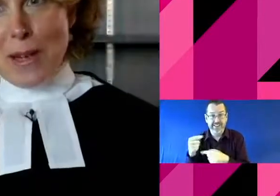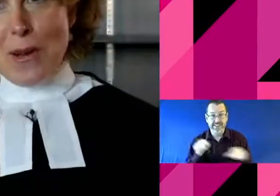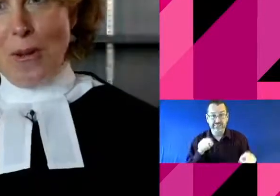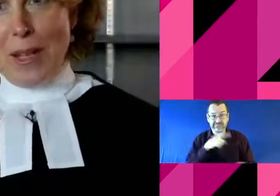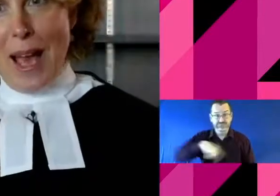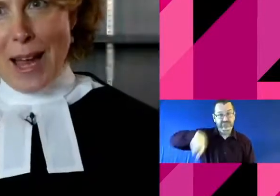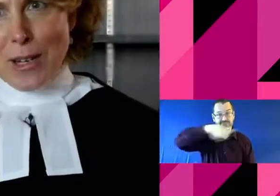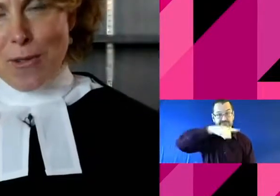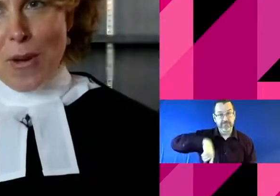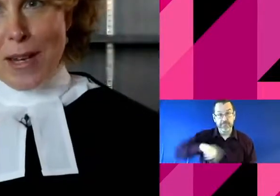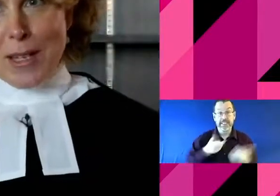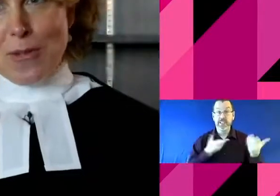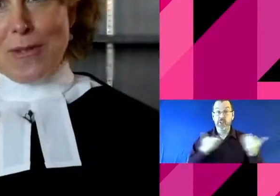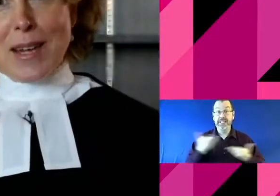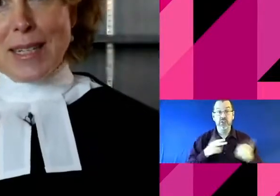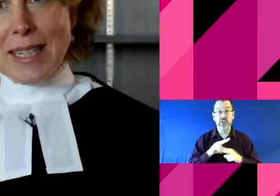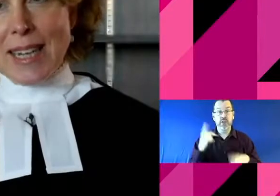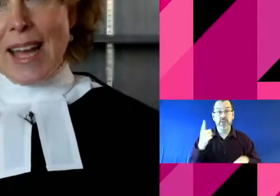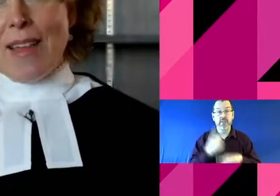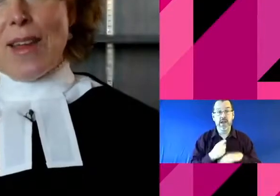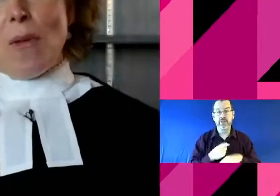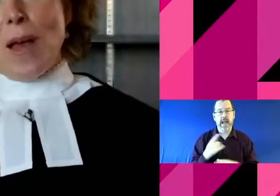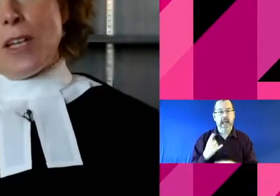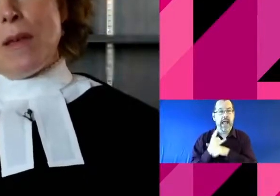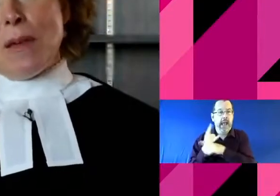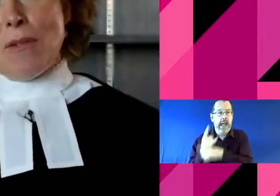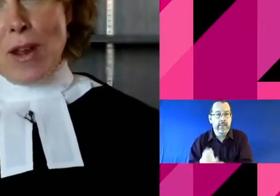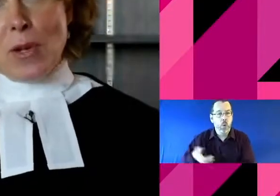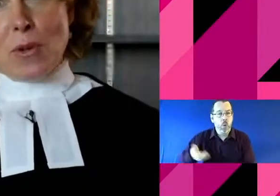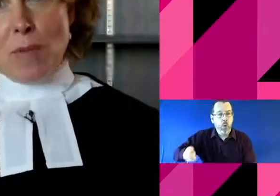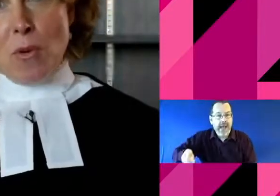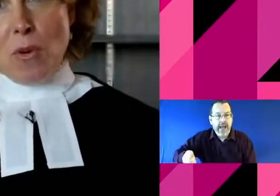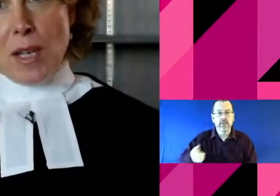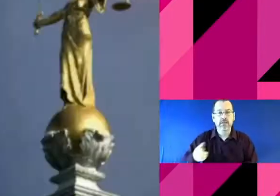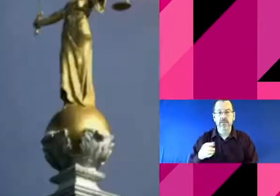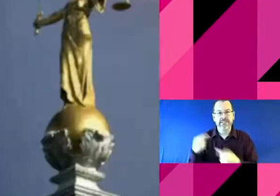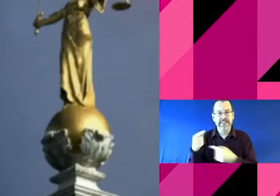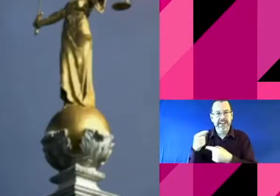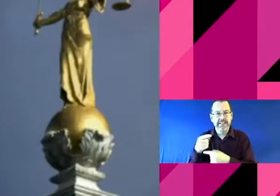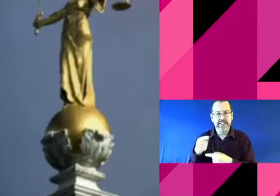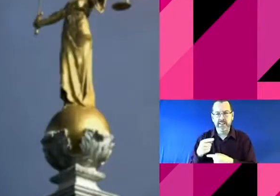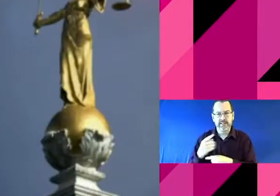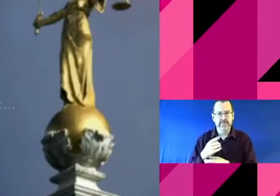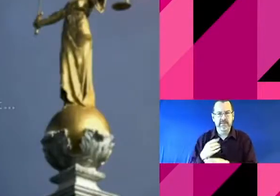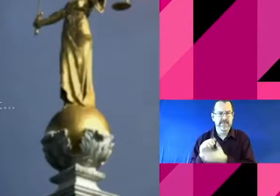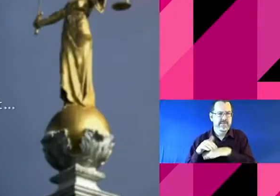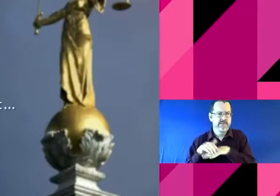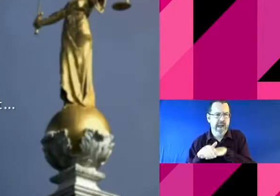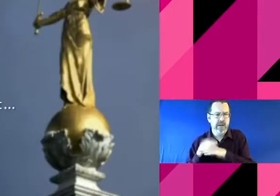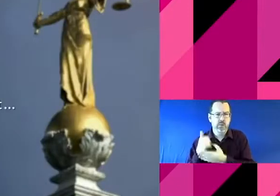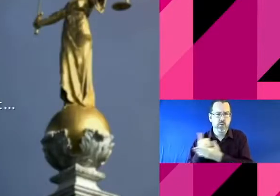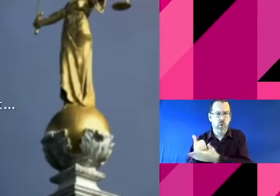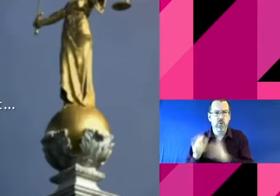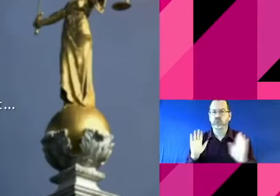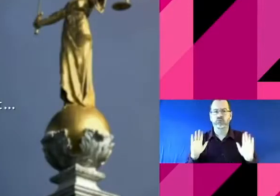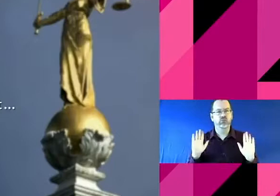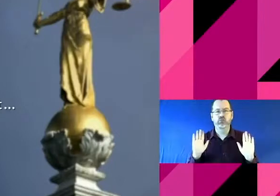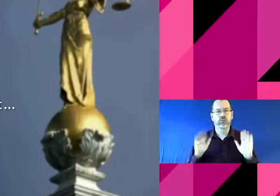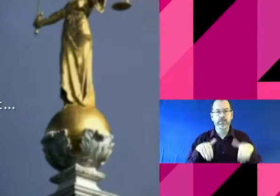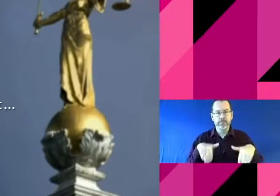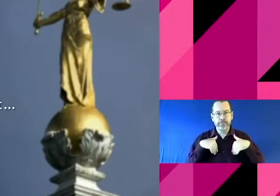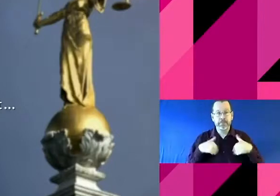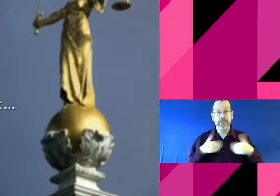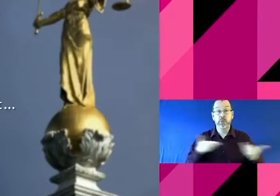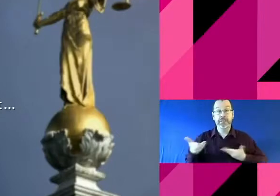is not there to hold the hand of a witness or defendant. They're not there to be their friend or supporter. Intermediaries are independent